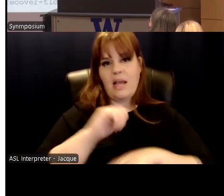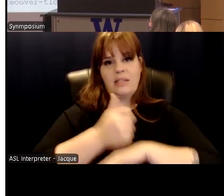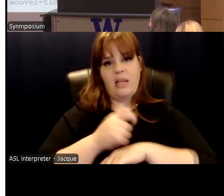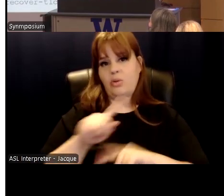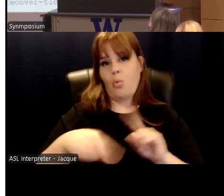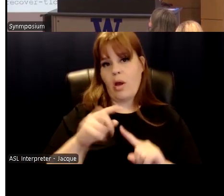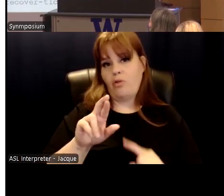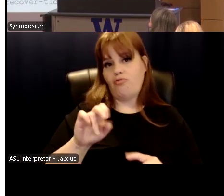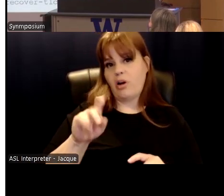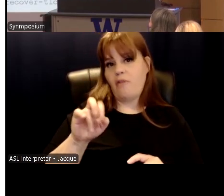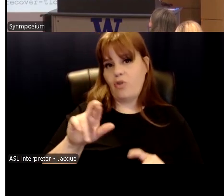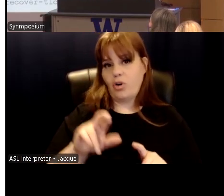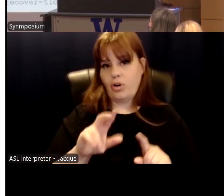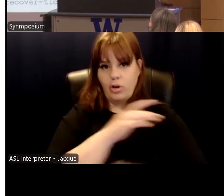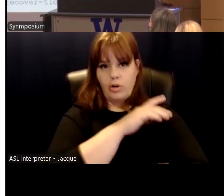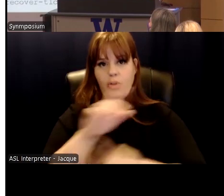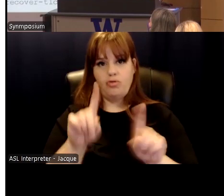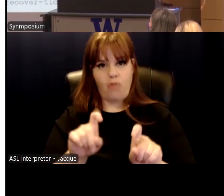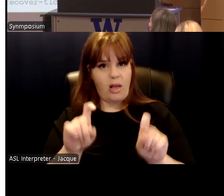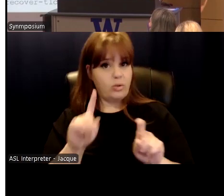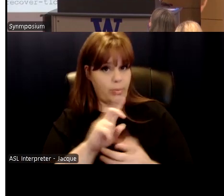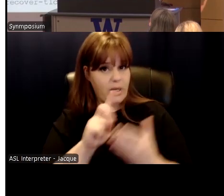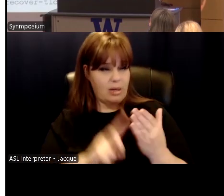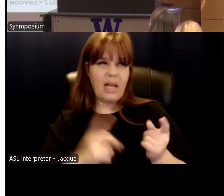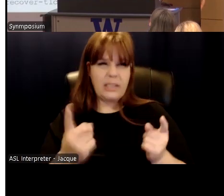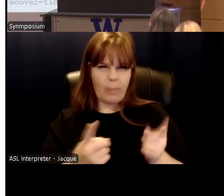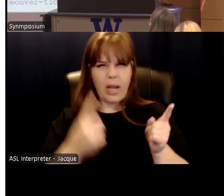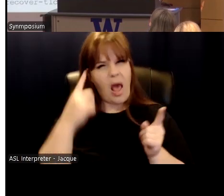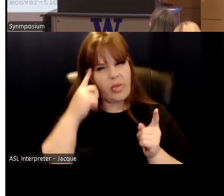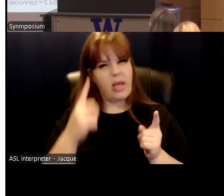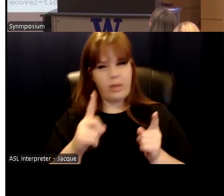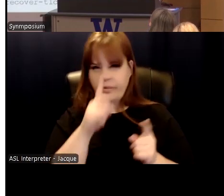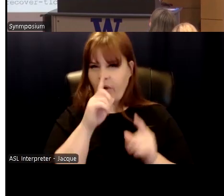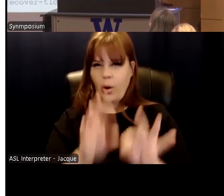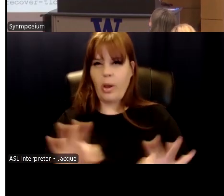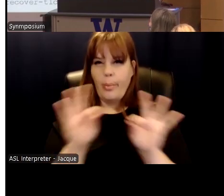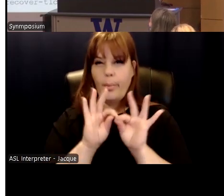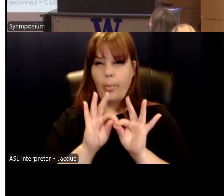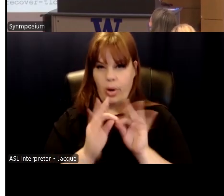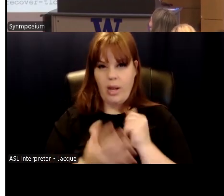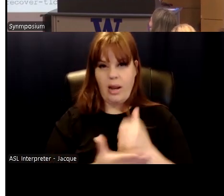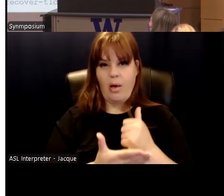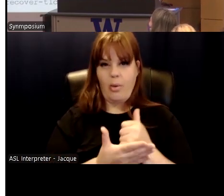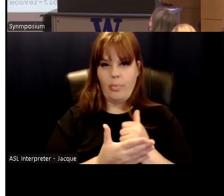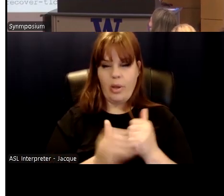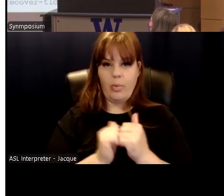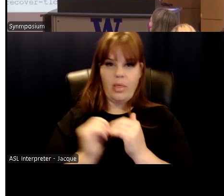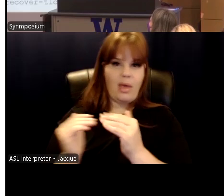were being designed, and something that I think is really important in helping with equity